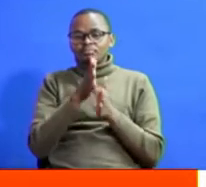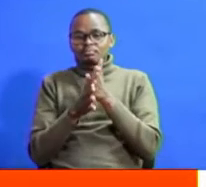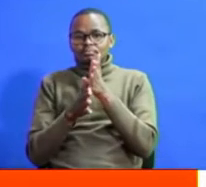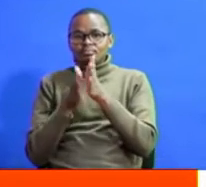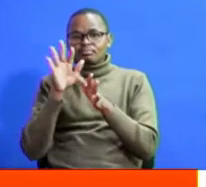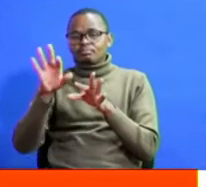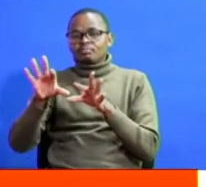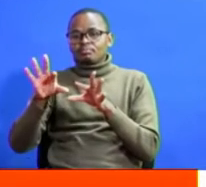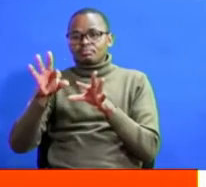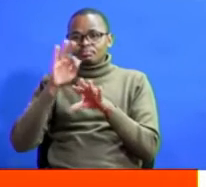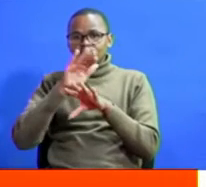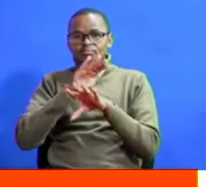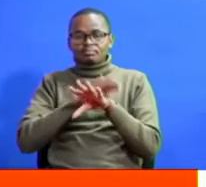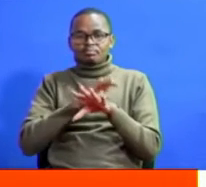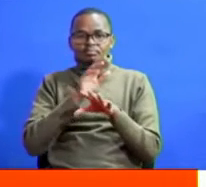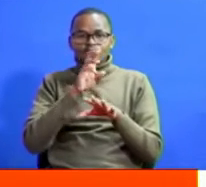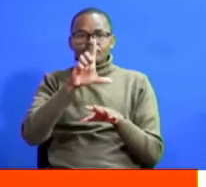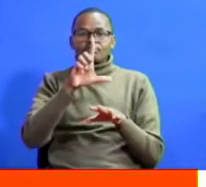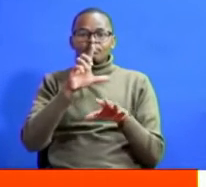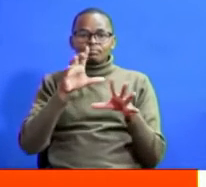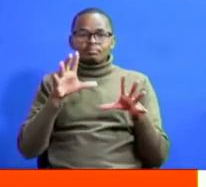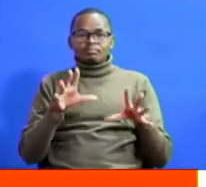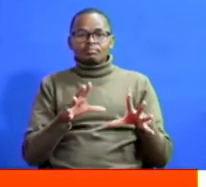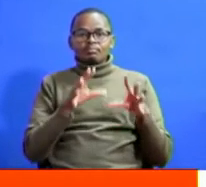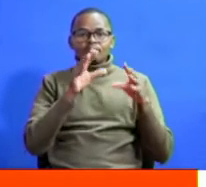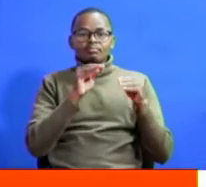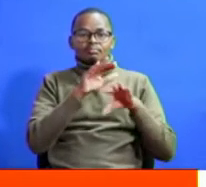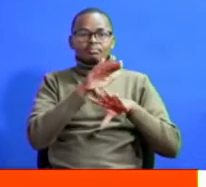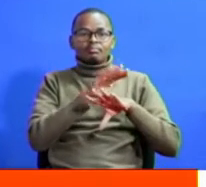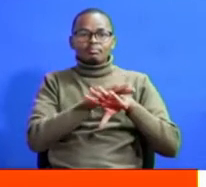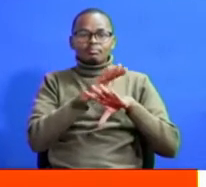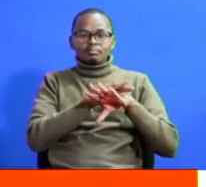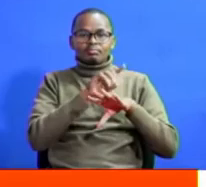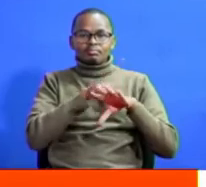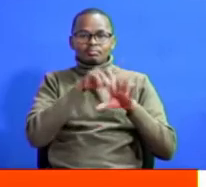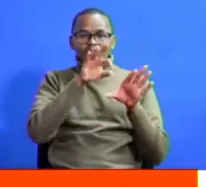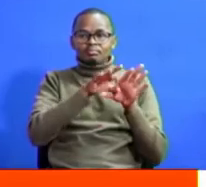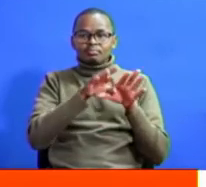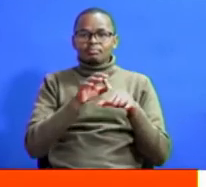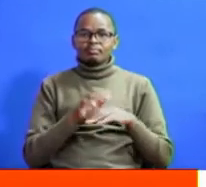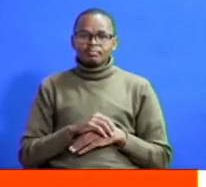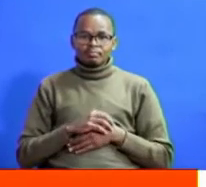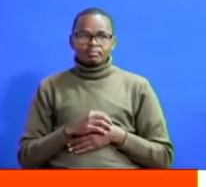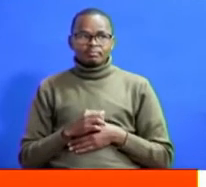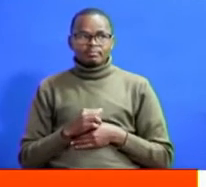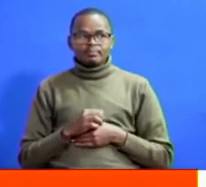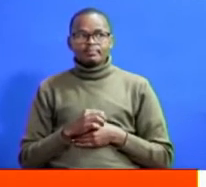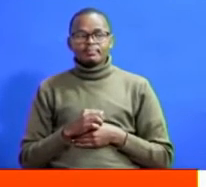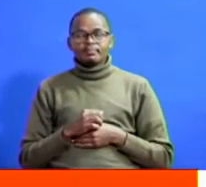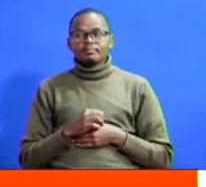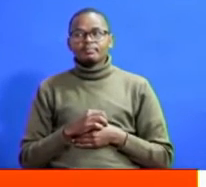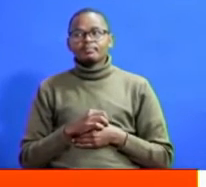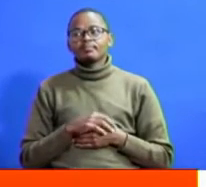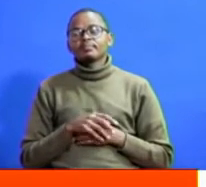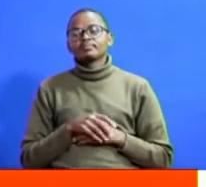they are taking will hunt them, will haunt them, rather, on the polls day? Thank you very